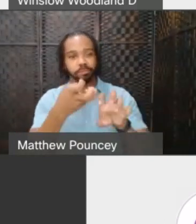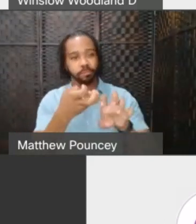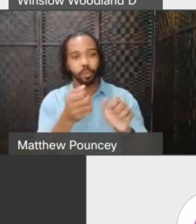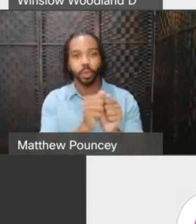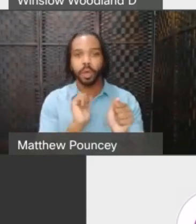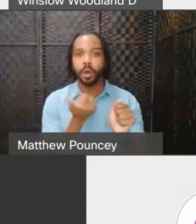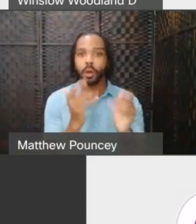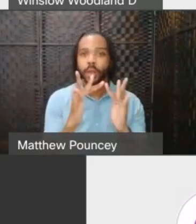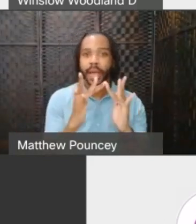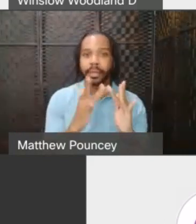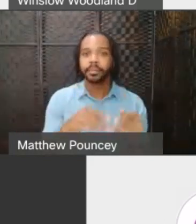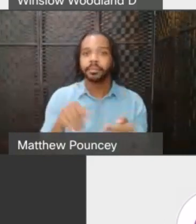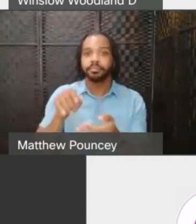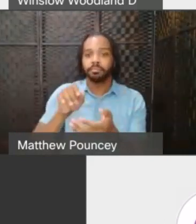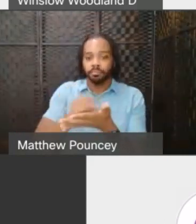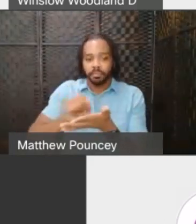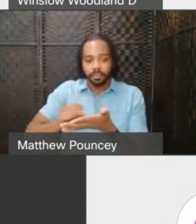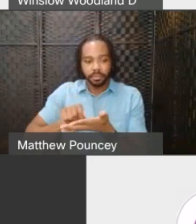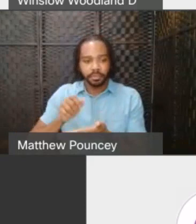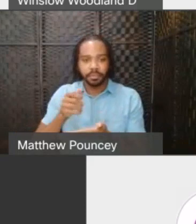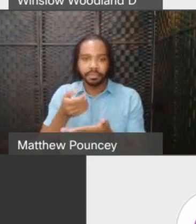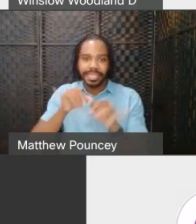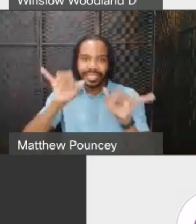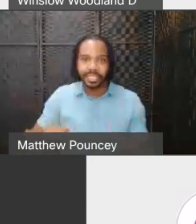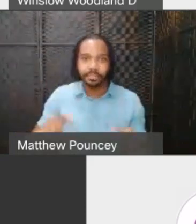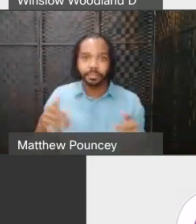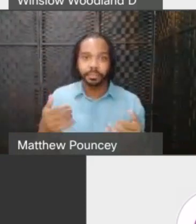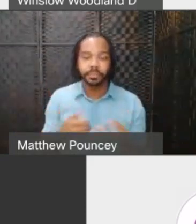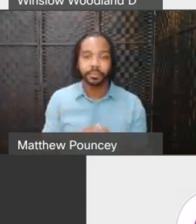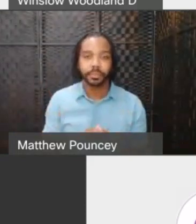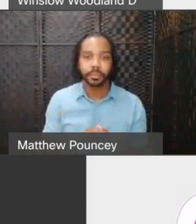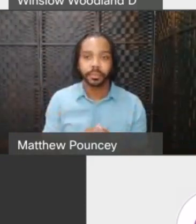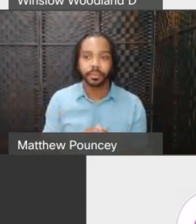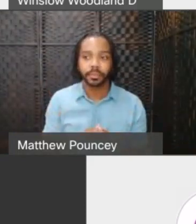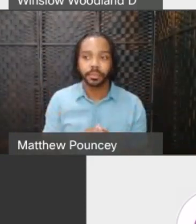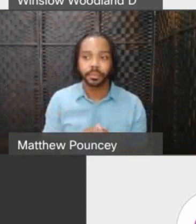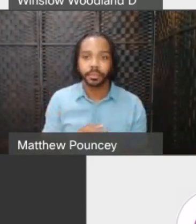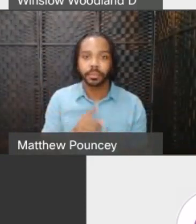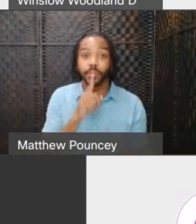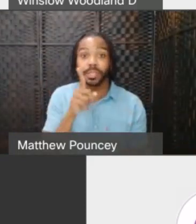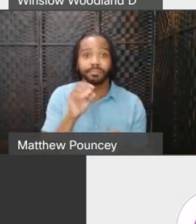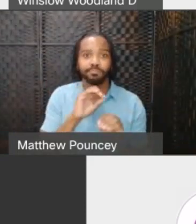system. So there is really no way for us to